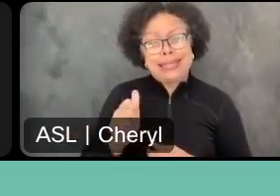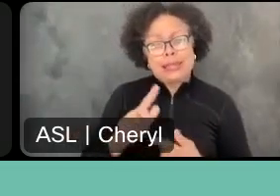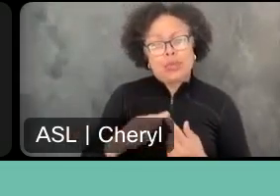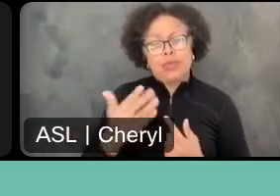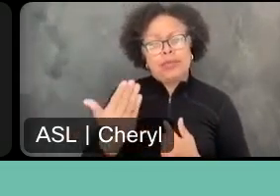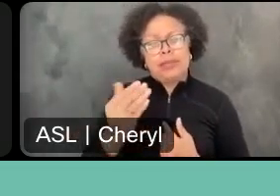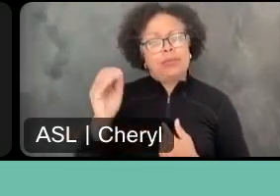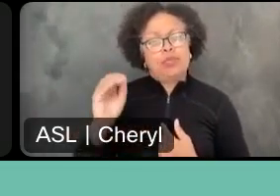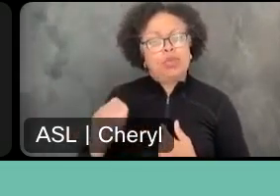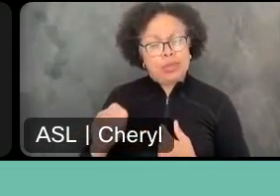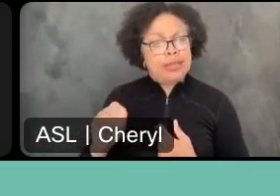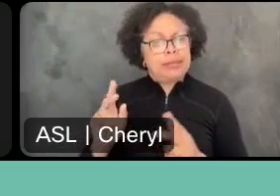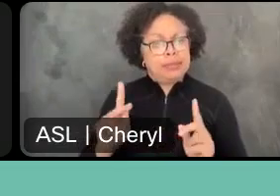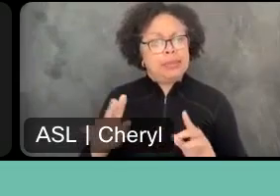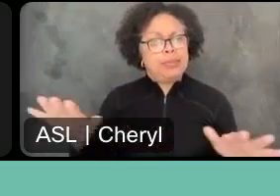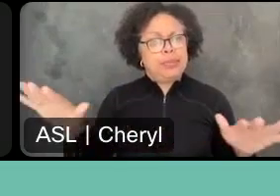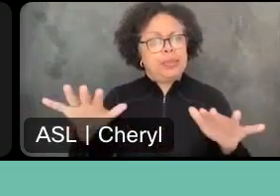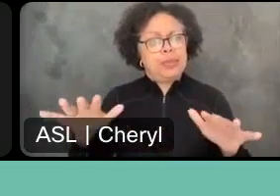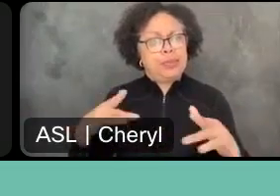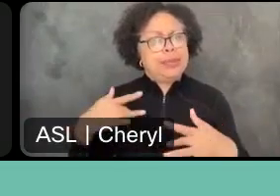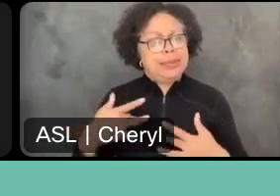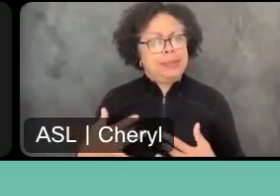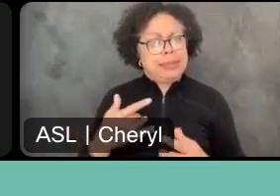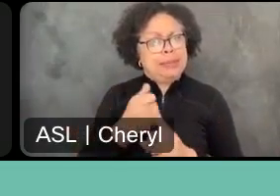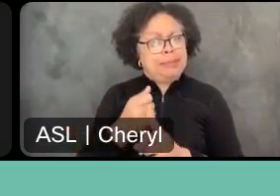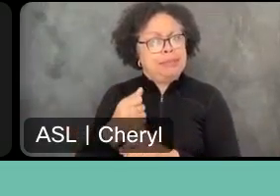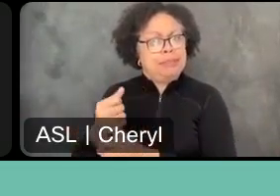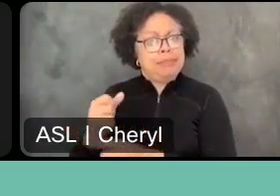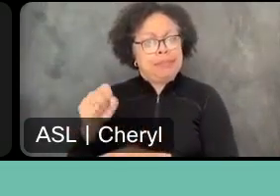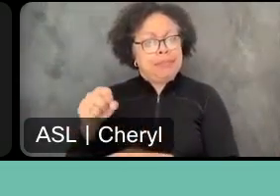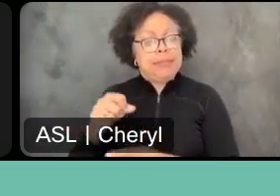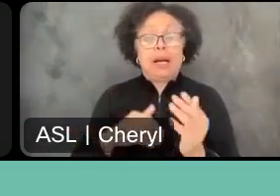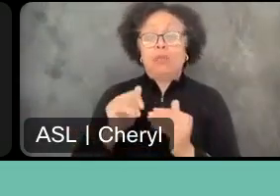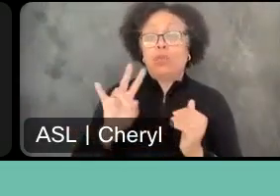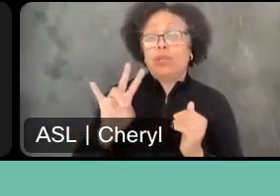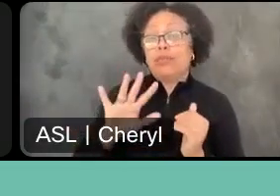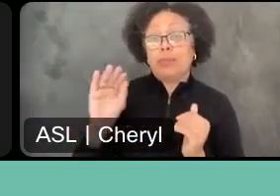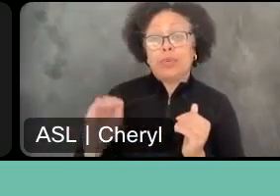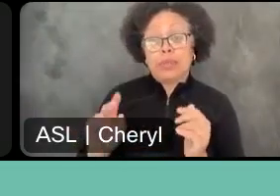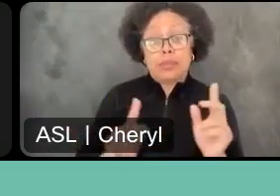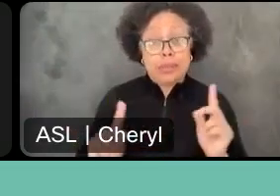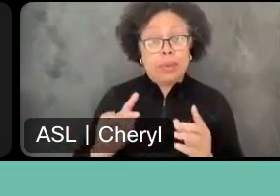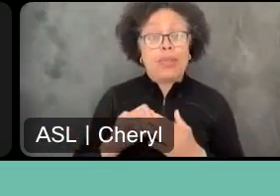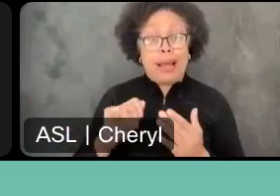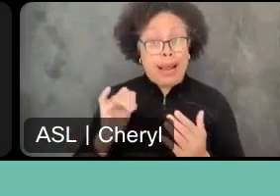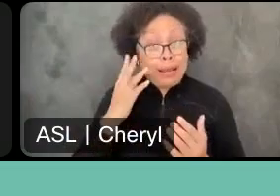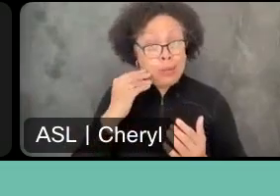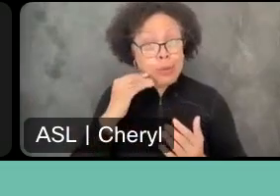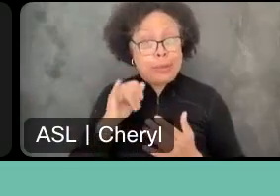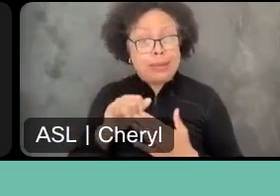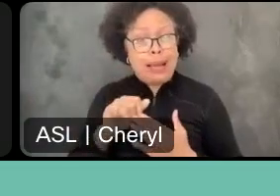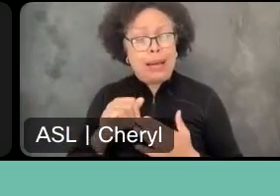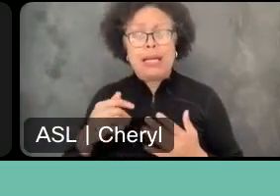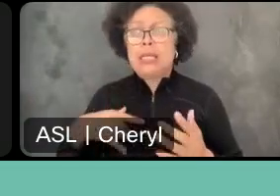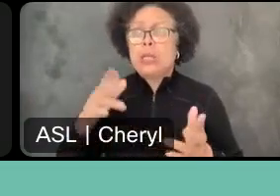15% of the general population. And up to 75% of people who have alternative perceptions